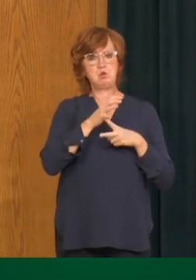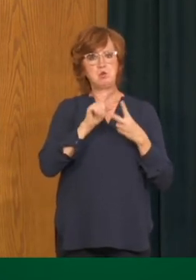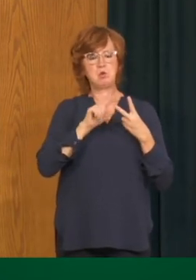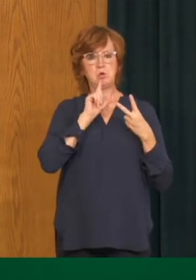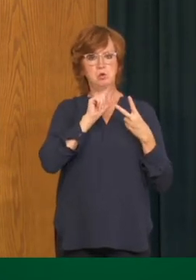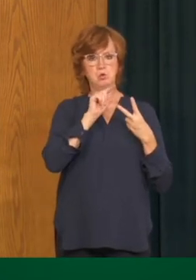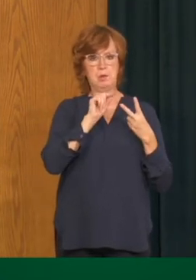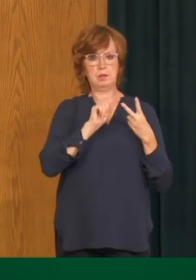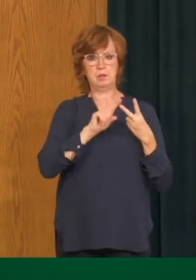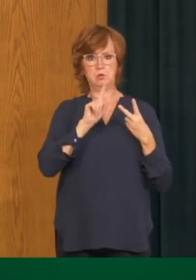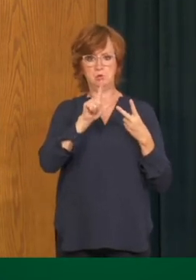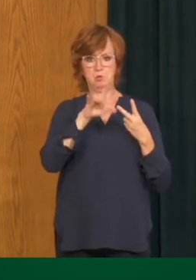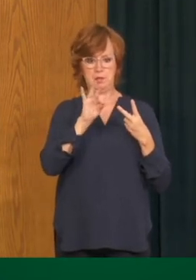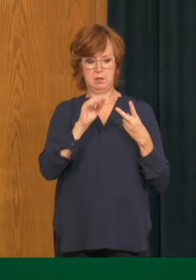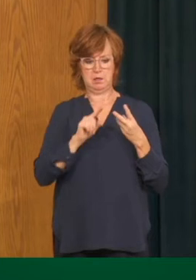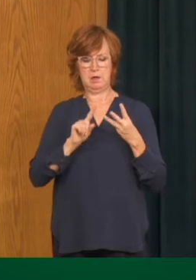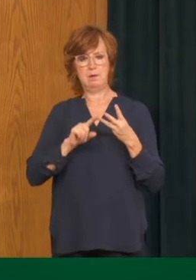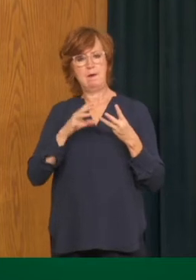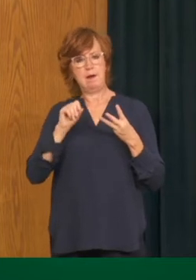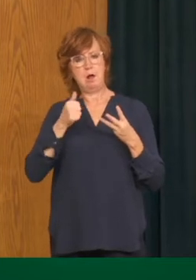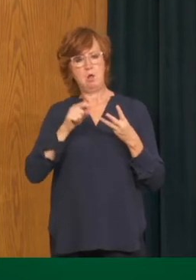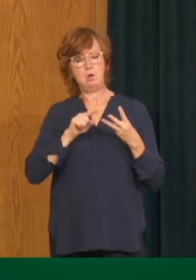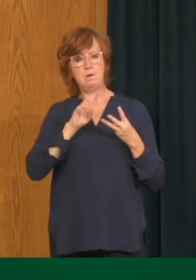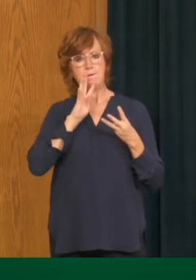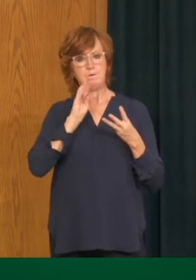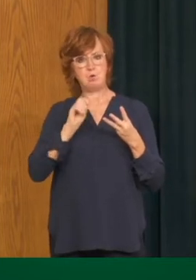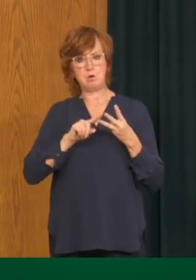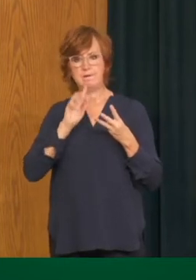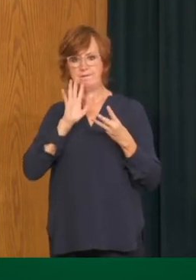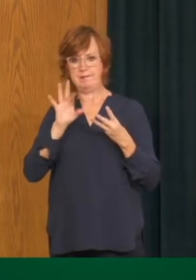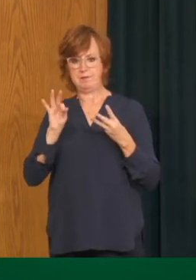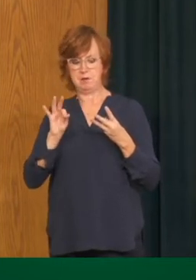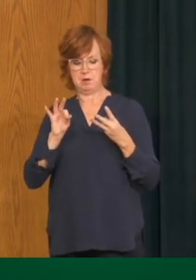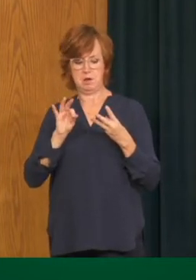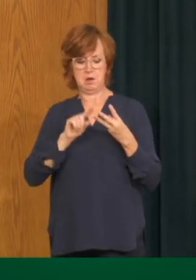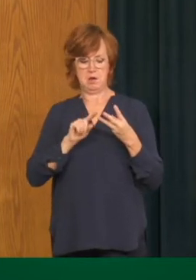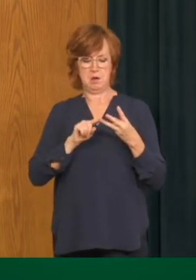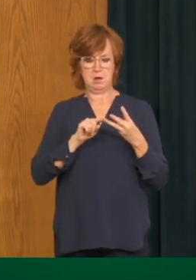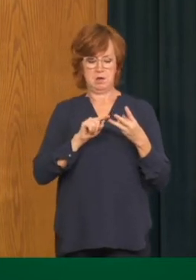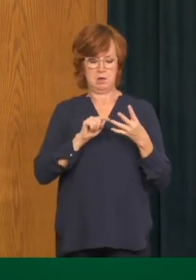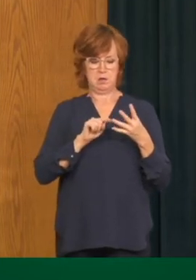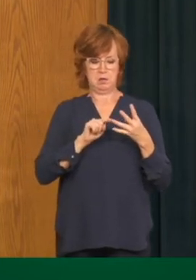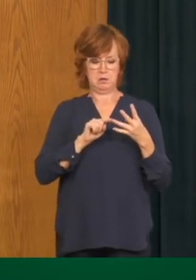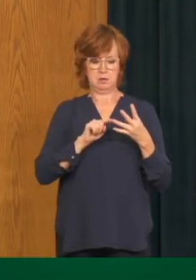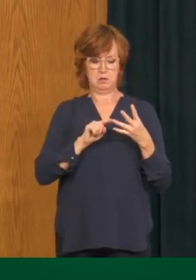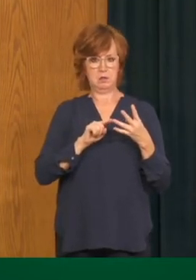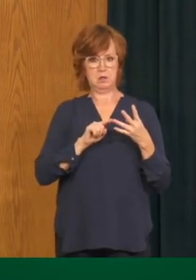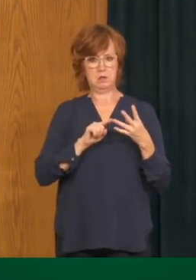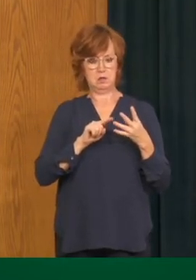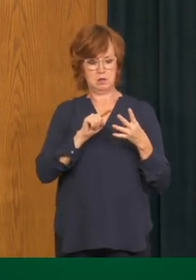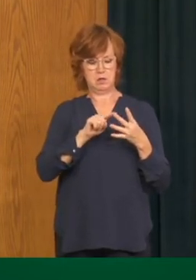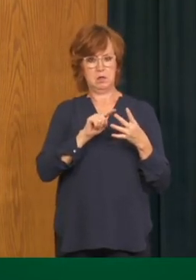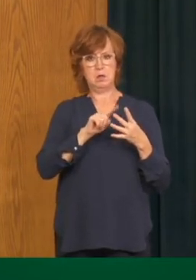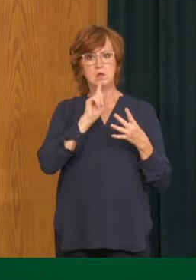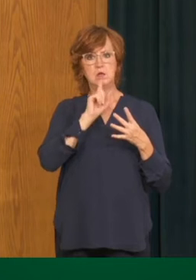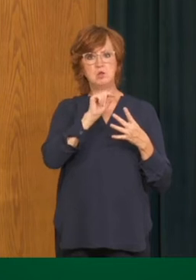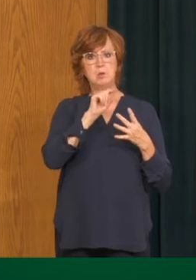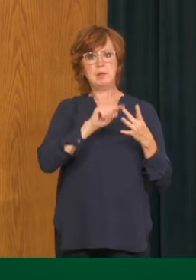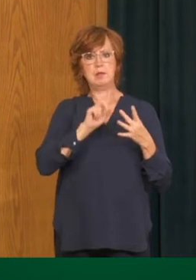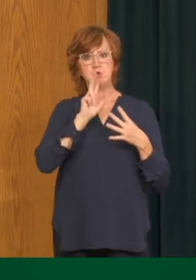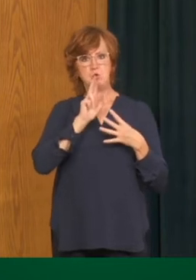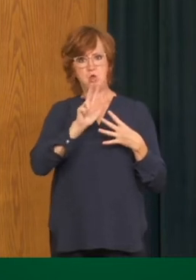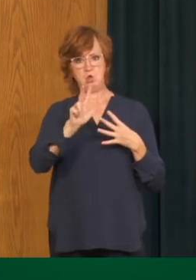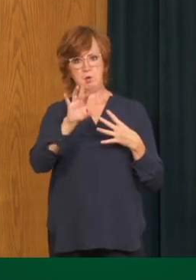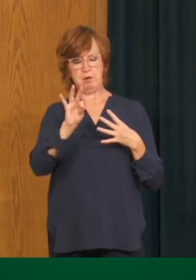39, 40 to 59. Testing numbers are highest in 20 to 39, and then high